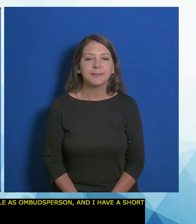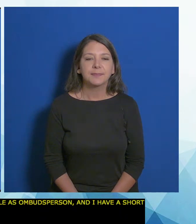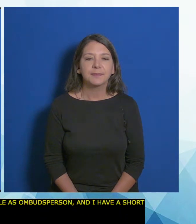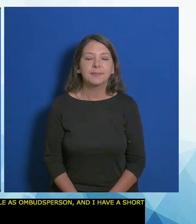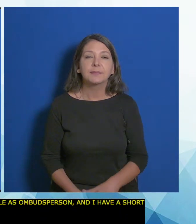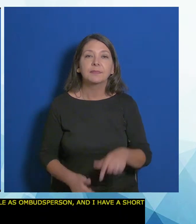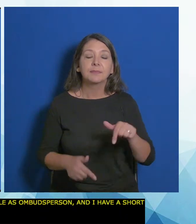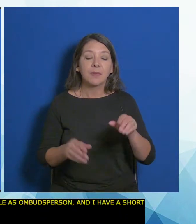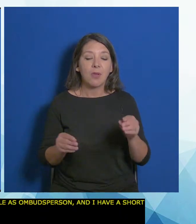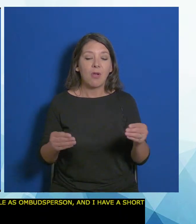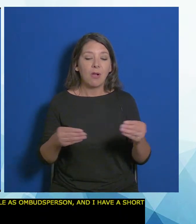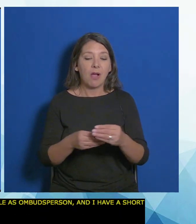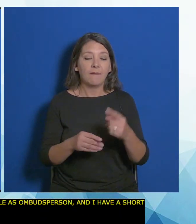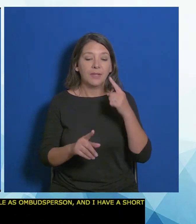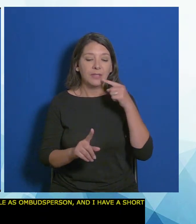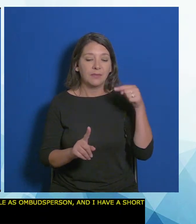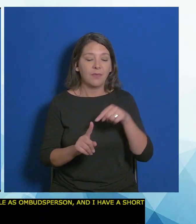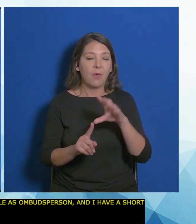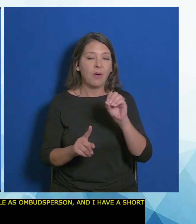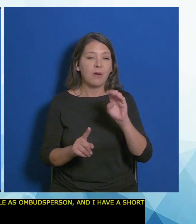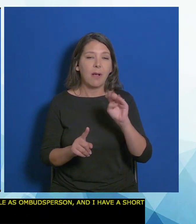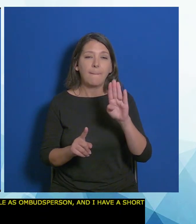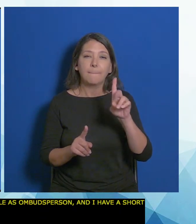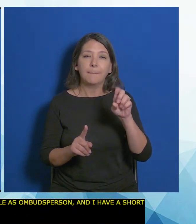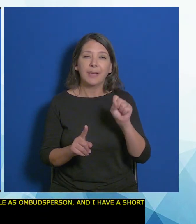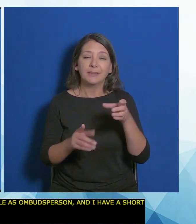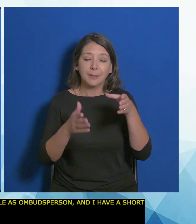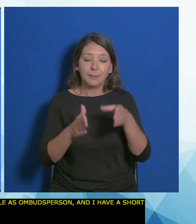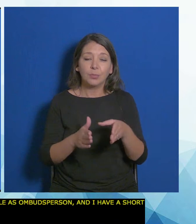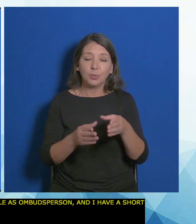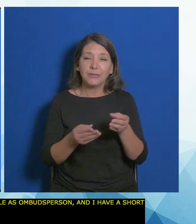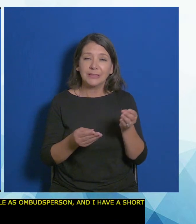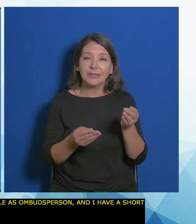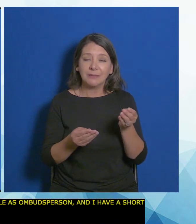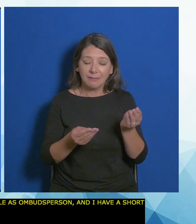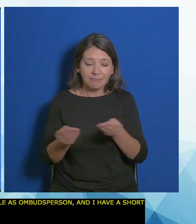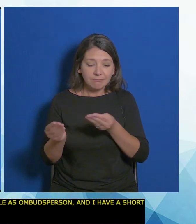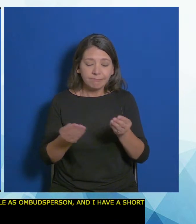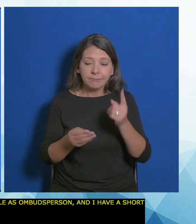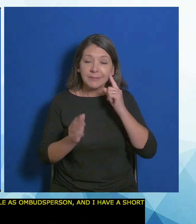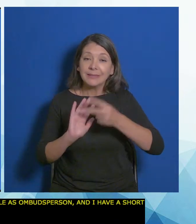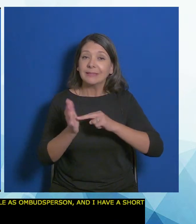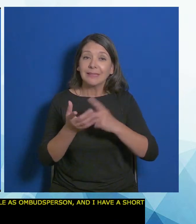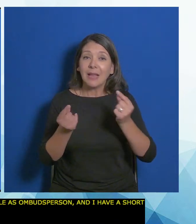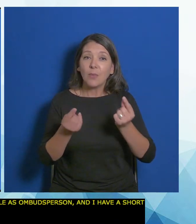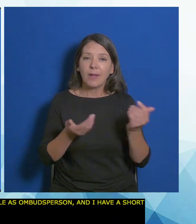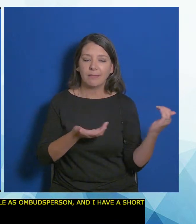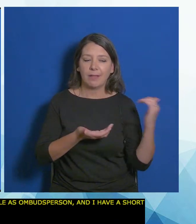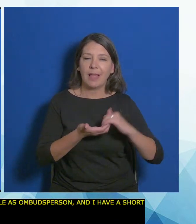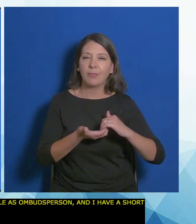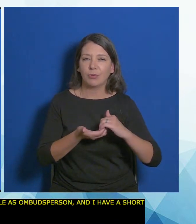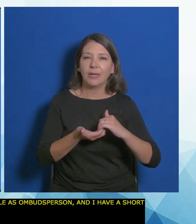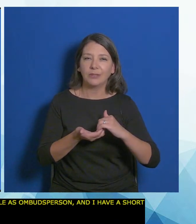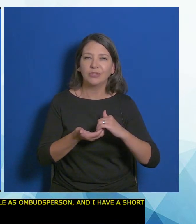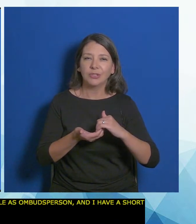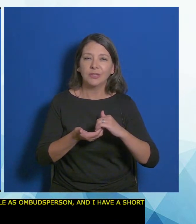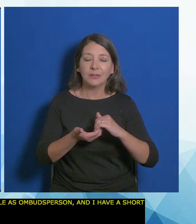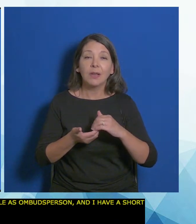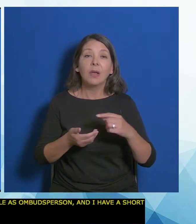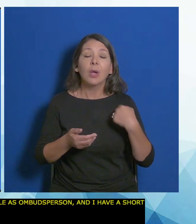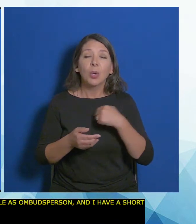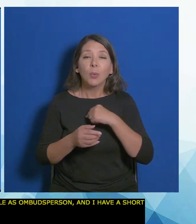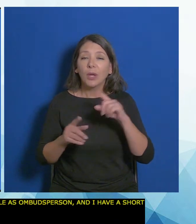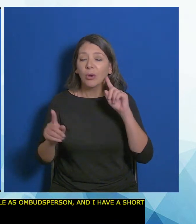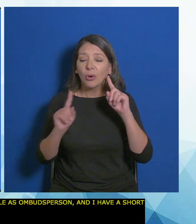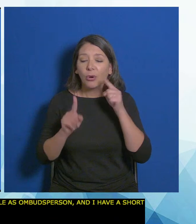The Office of the Ombudsperson is really about collaboration. We heard